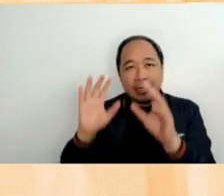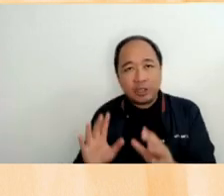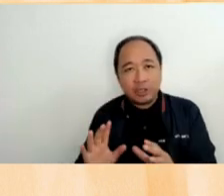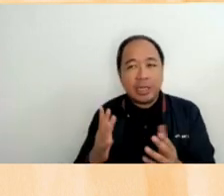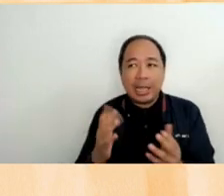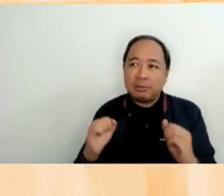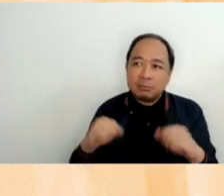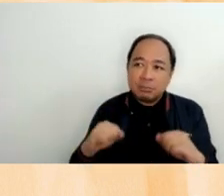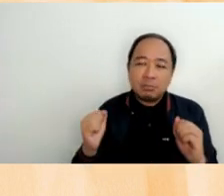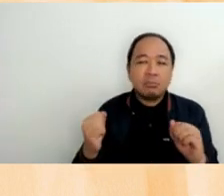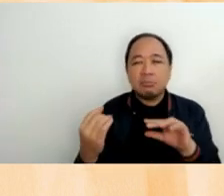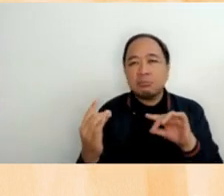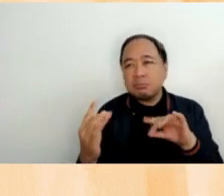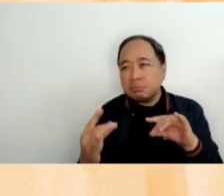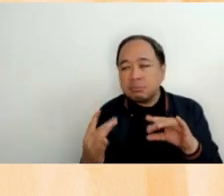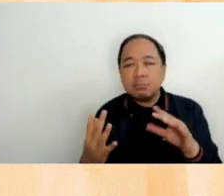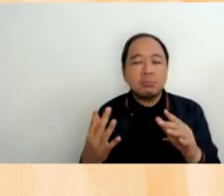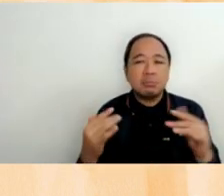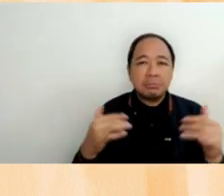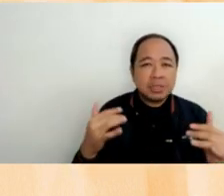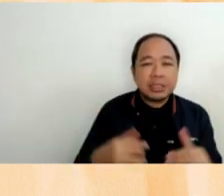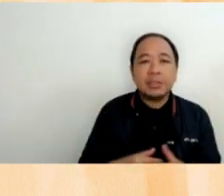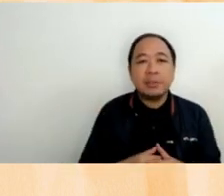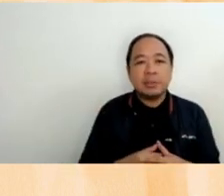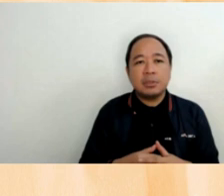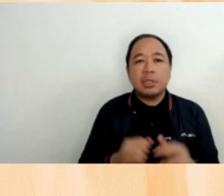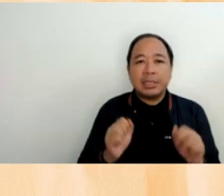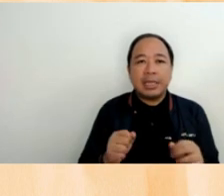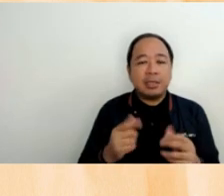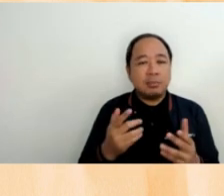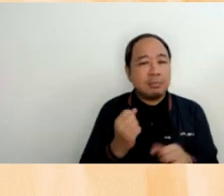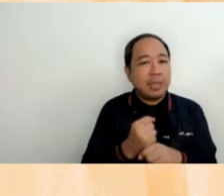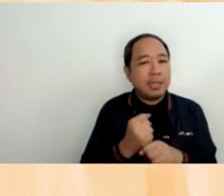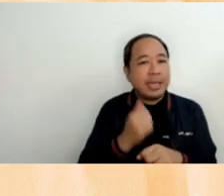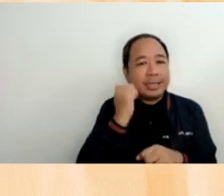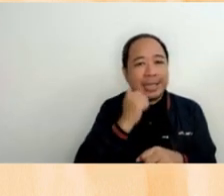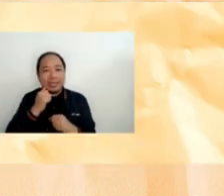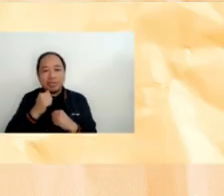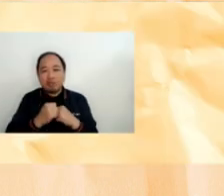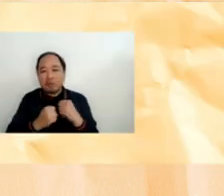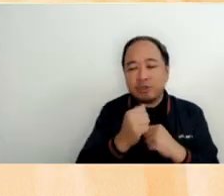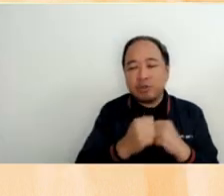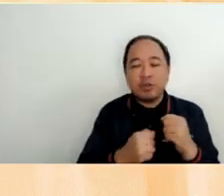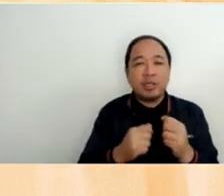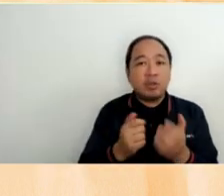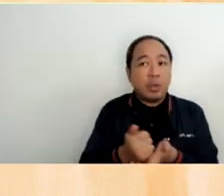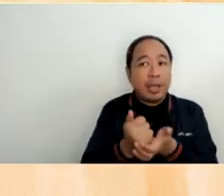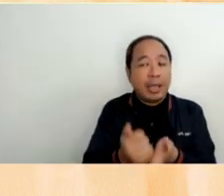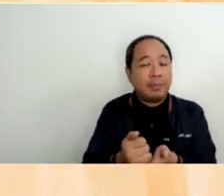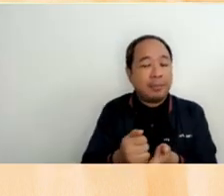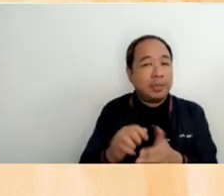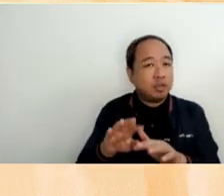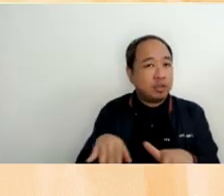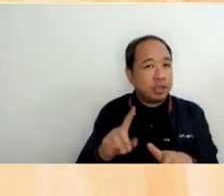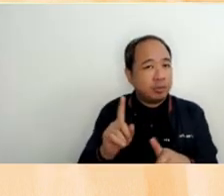other. They can also create daily structure and routines to help children learn what to